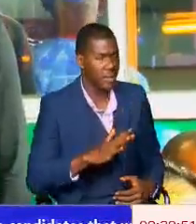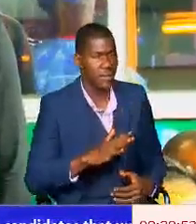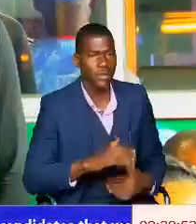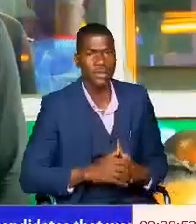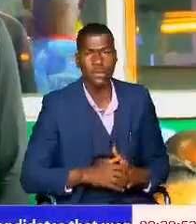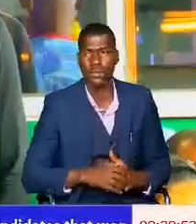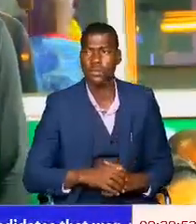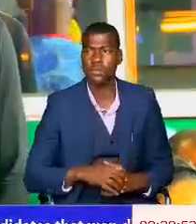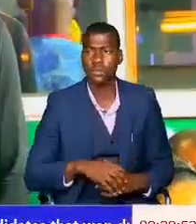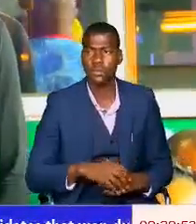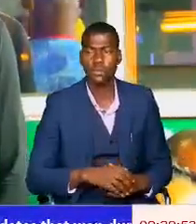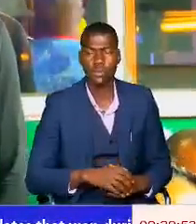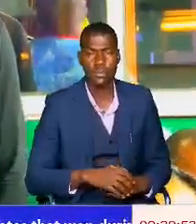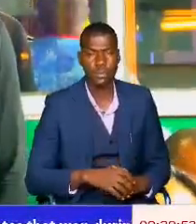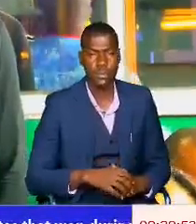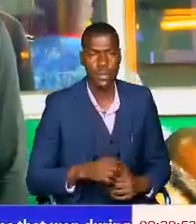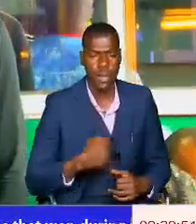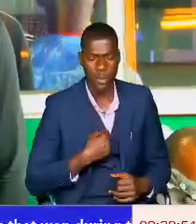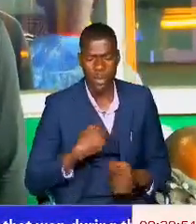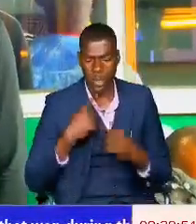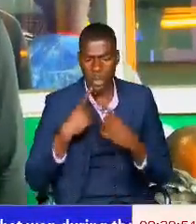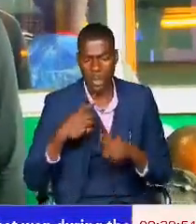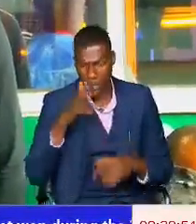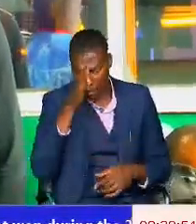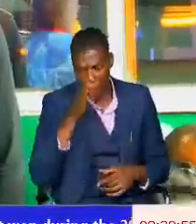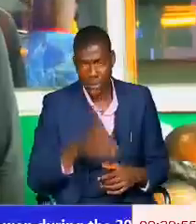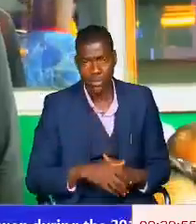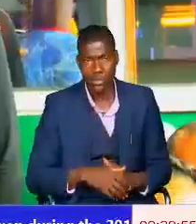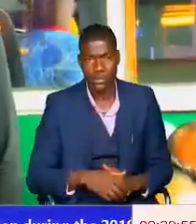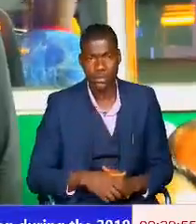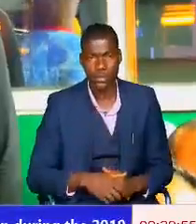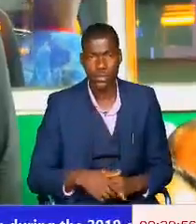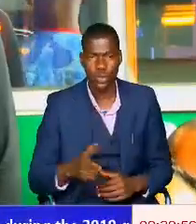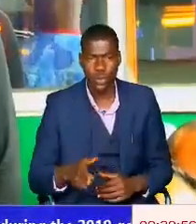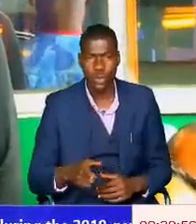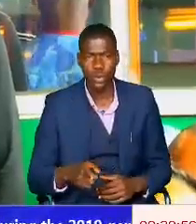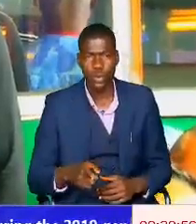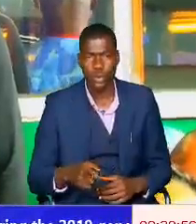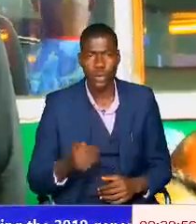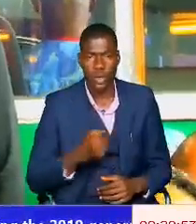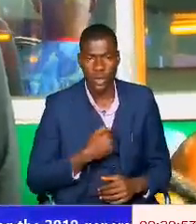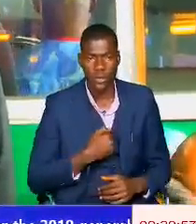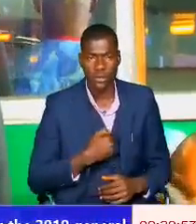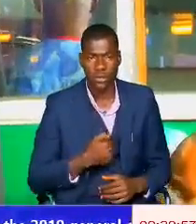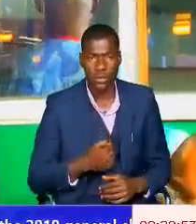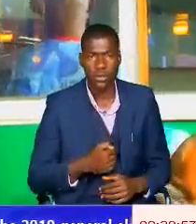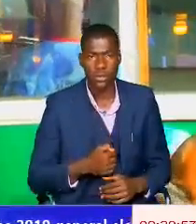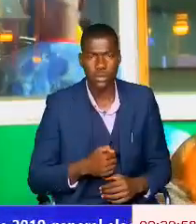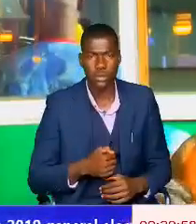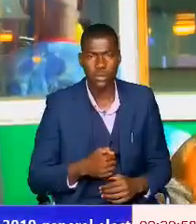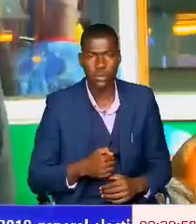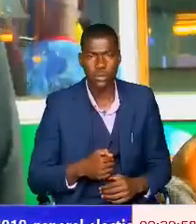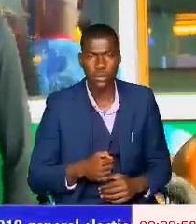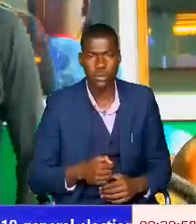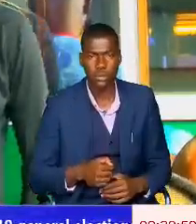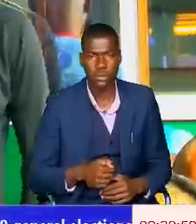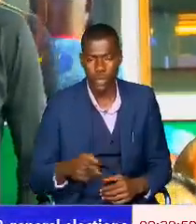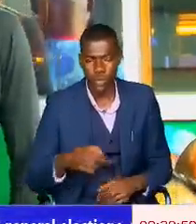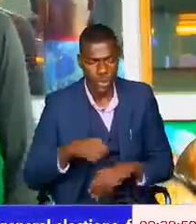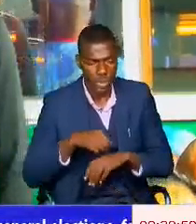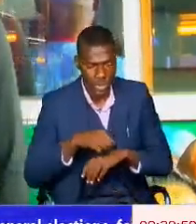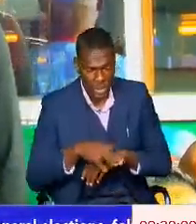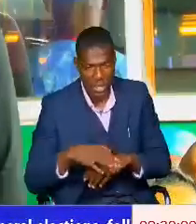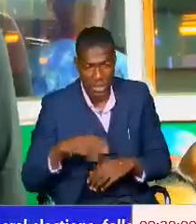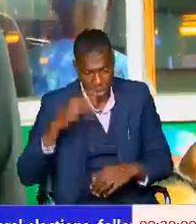1995. Mm-hmm. Okay. Then I told him, Baba, are you the one? Who, he said, yes. He showed me the... Now you send your son? Yes, he